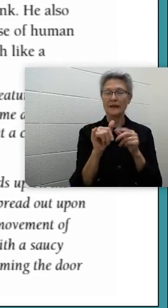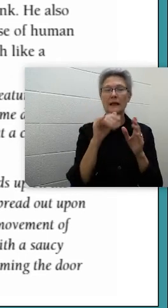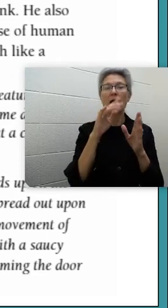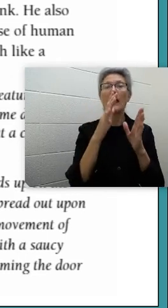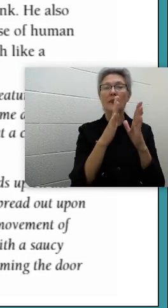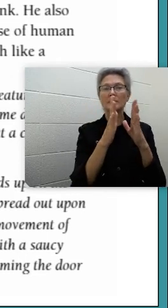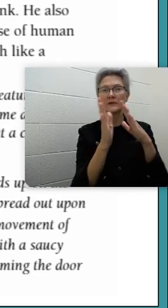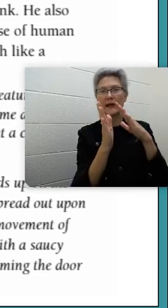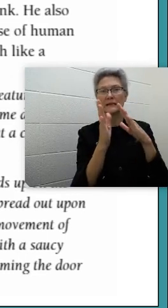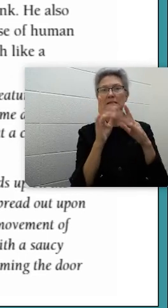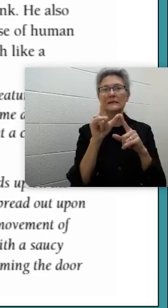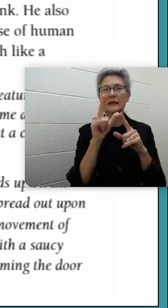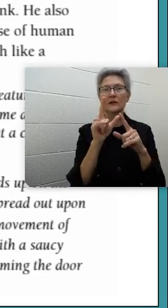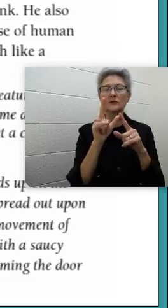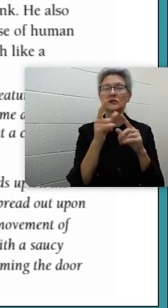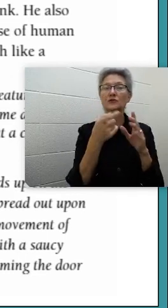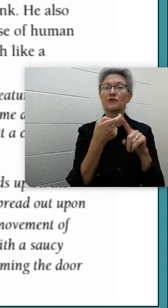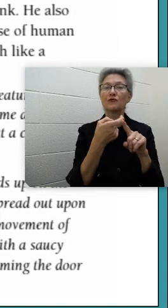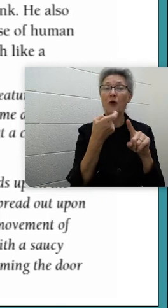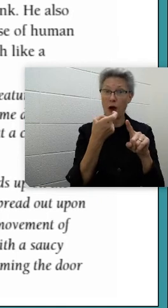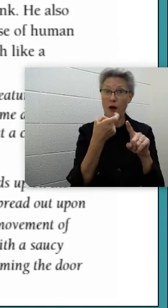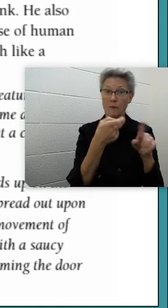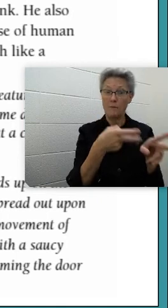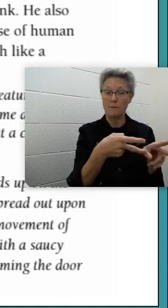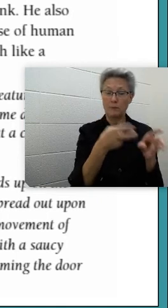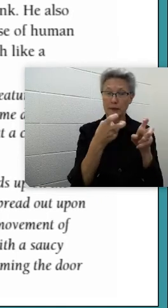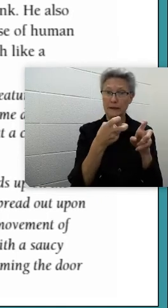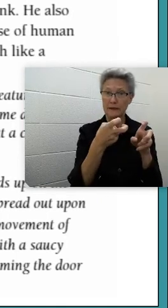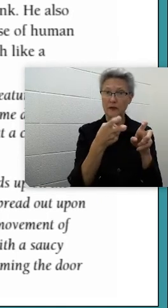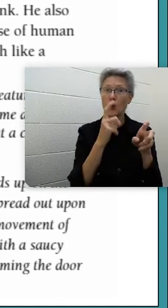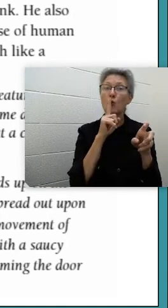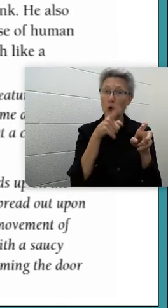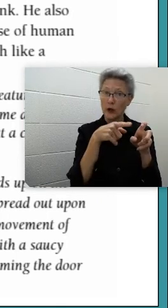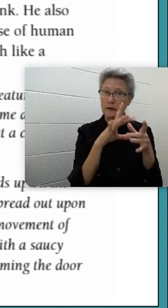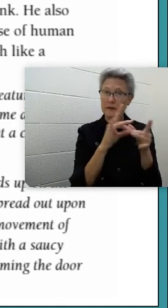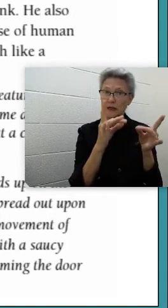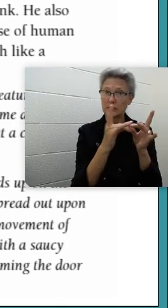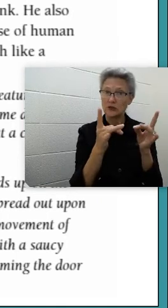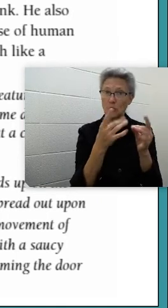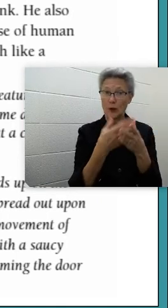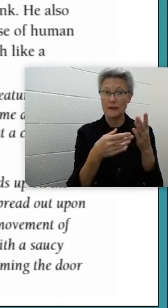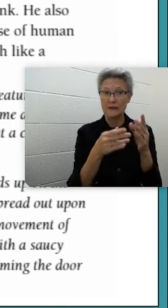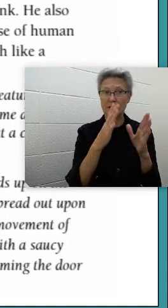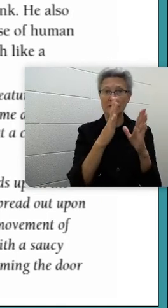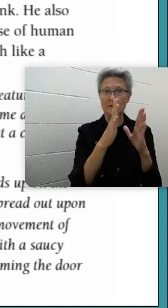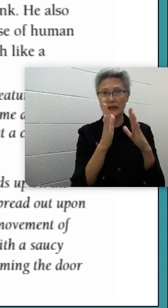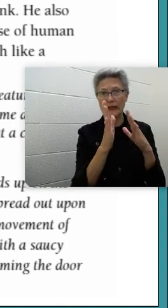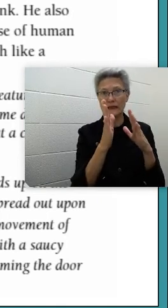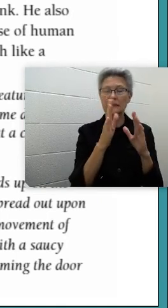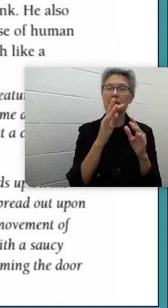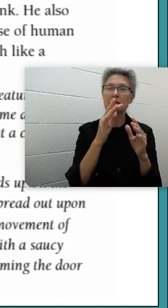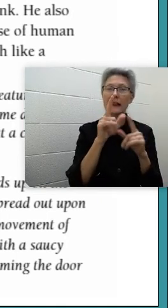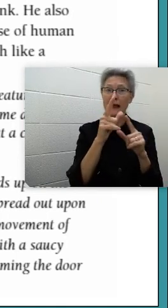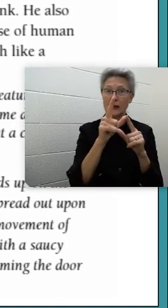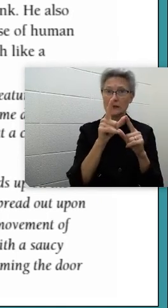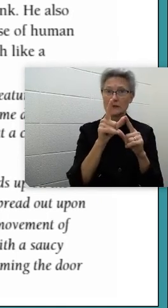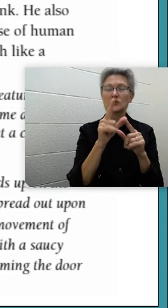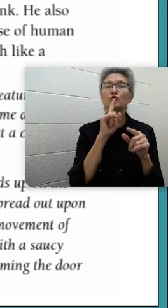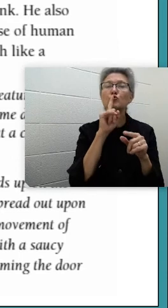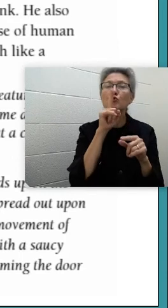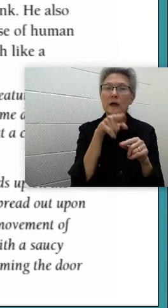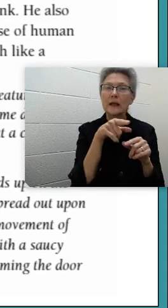italicized part is from the actual text that he wrote. So whatever's in italicized is the actual